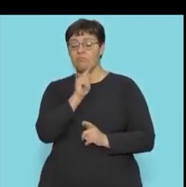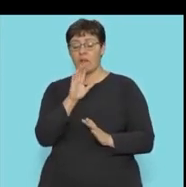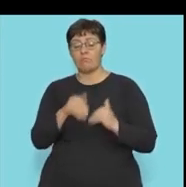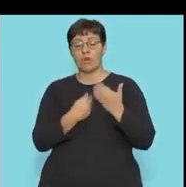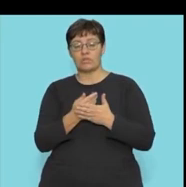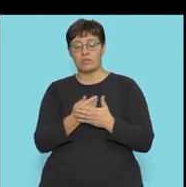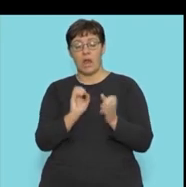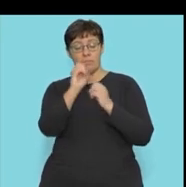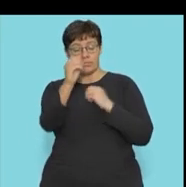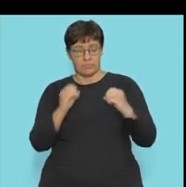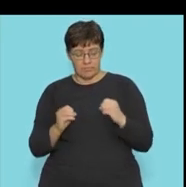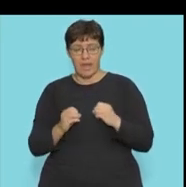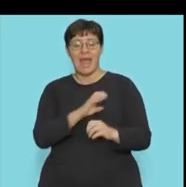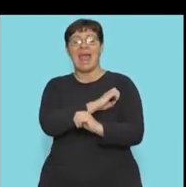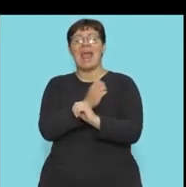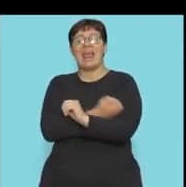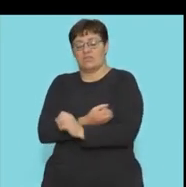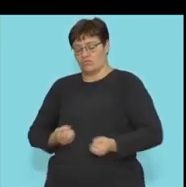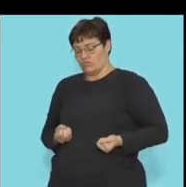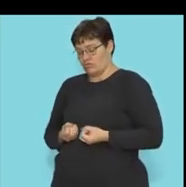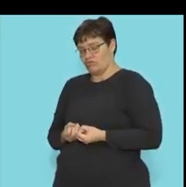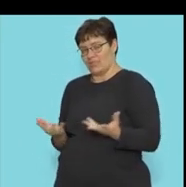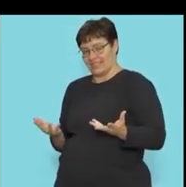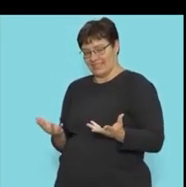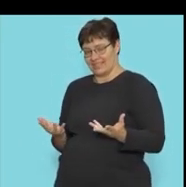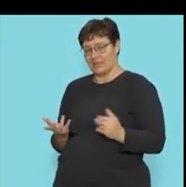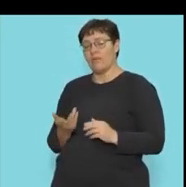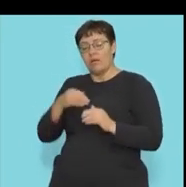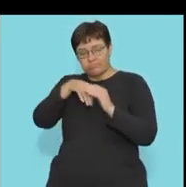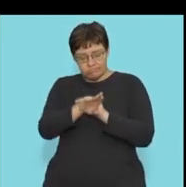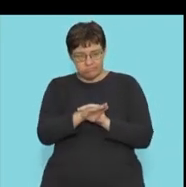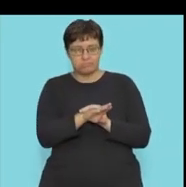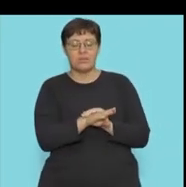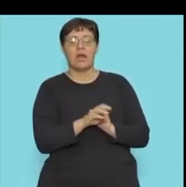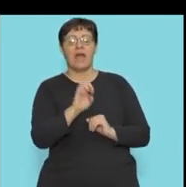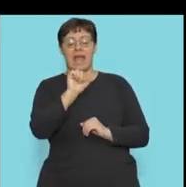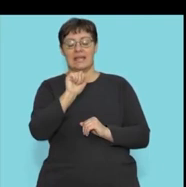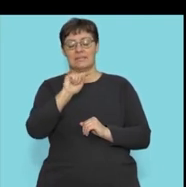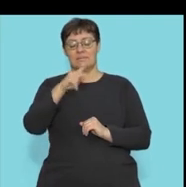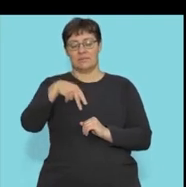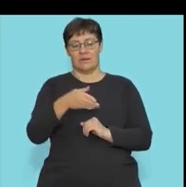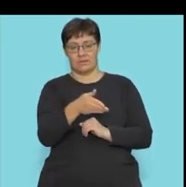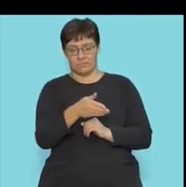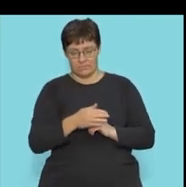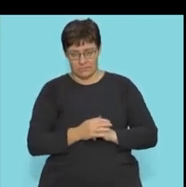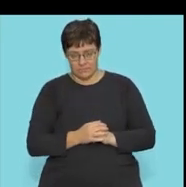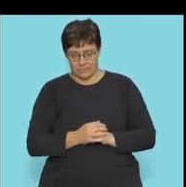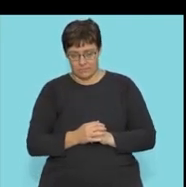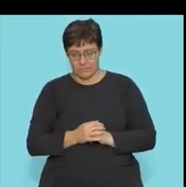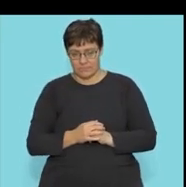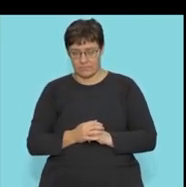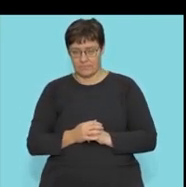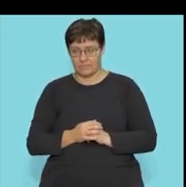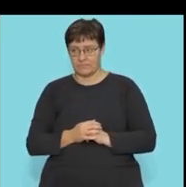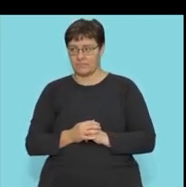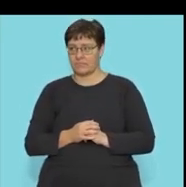in that process they release small amounts of energy that is stored in energy-rich ATP molecules.